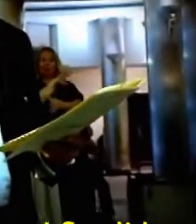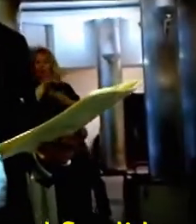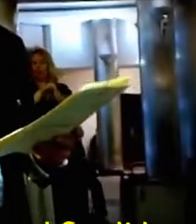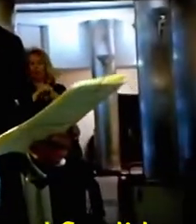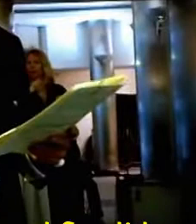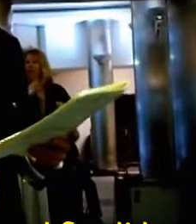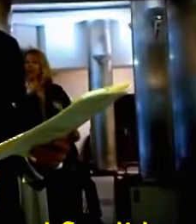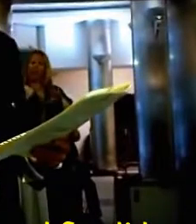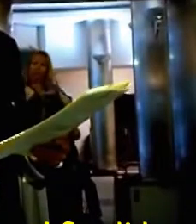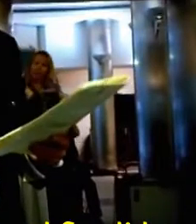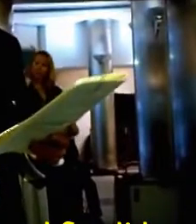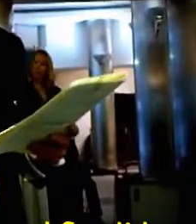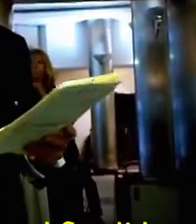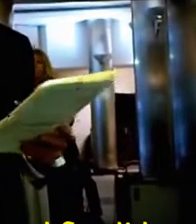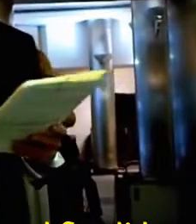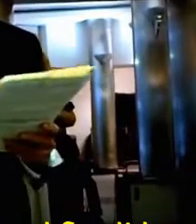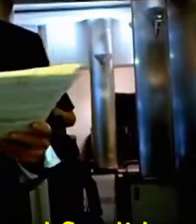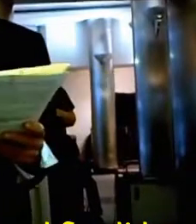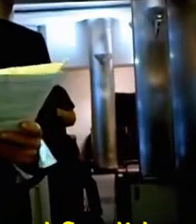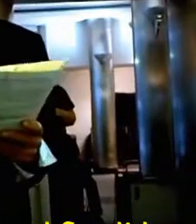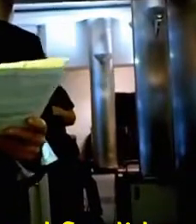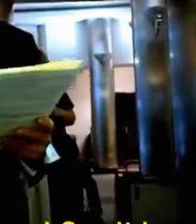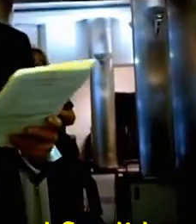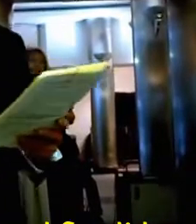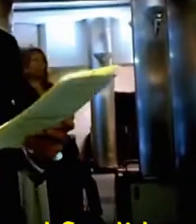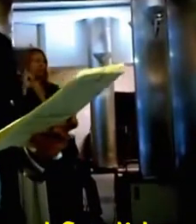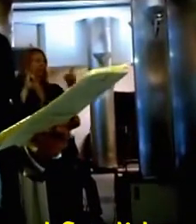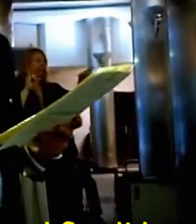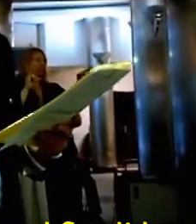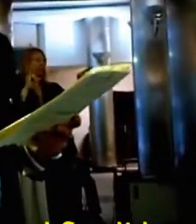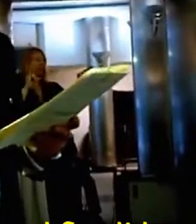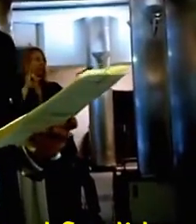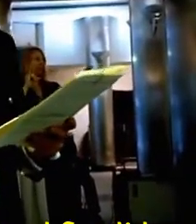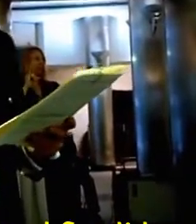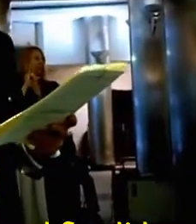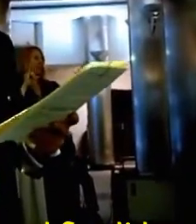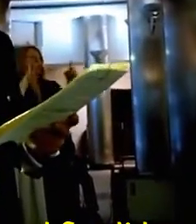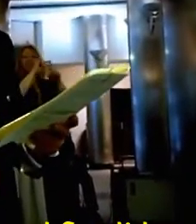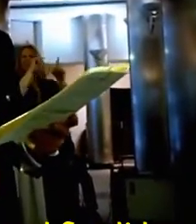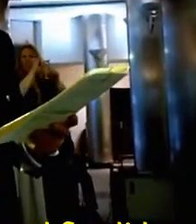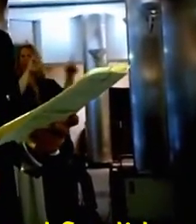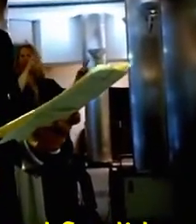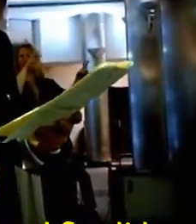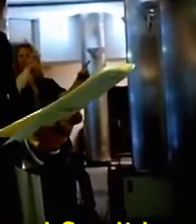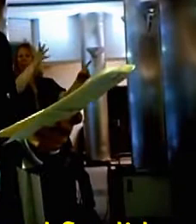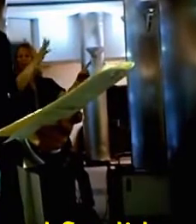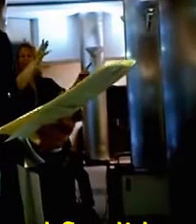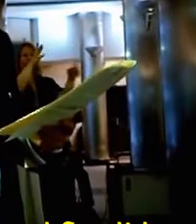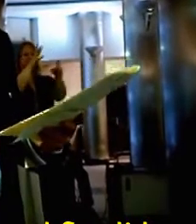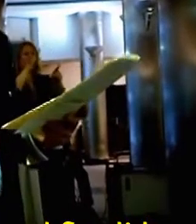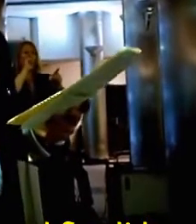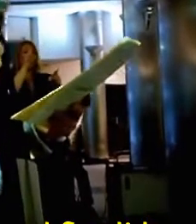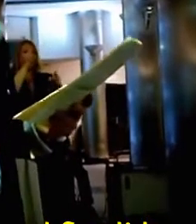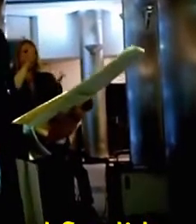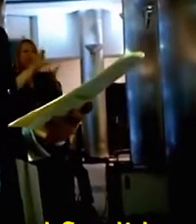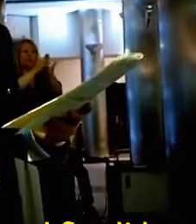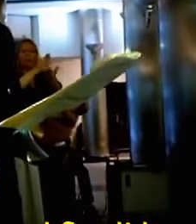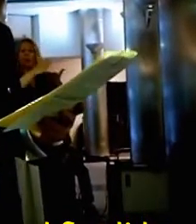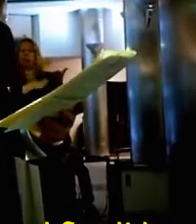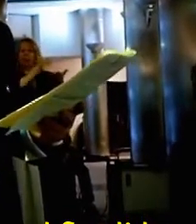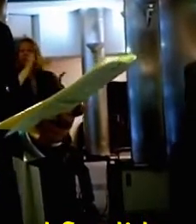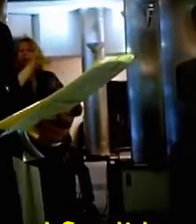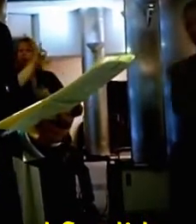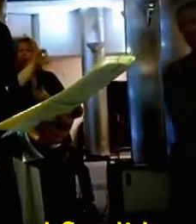I refuse to be crippled by the media that advocates fairness and non-discrimination to those less chosen, but then intentionally provide